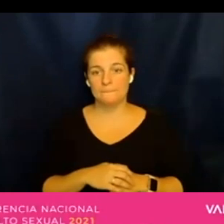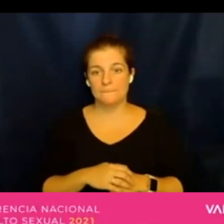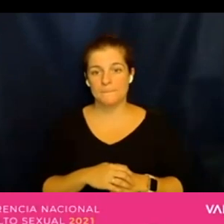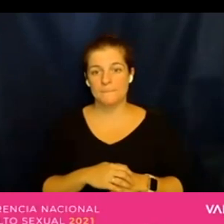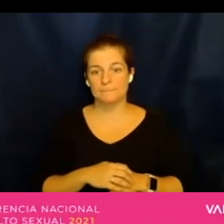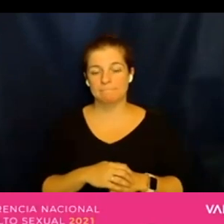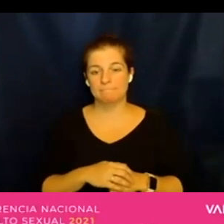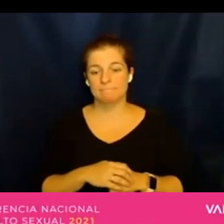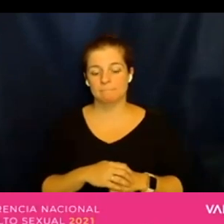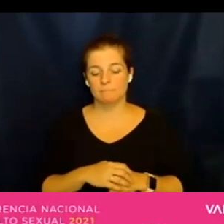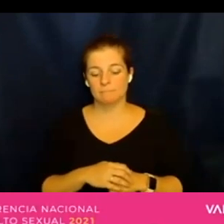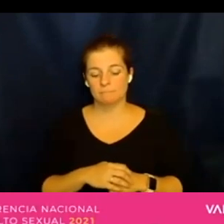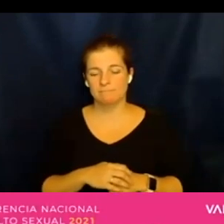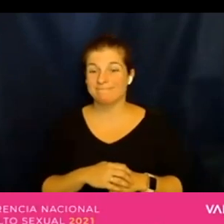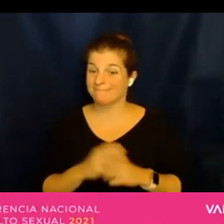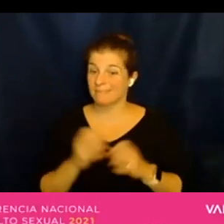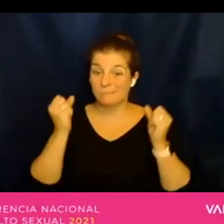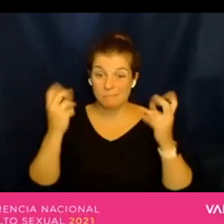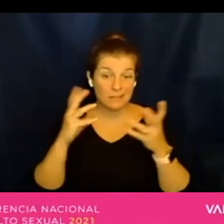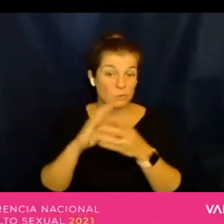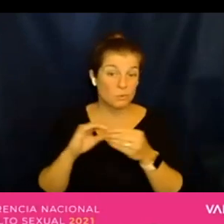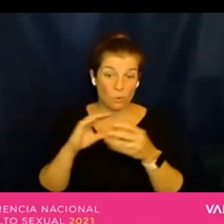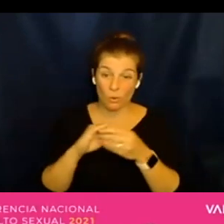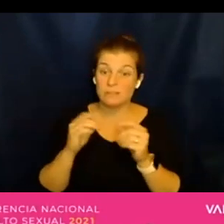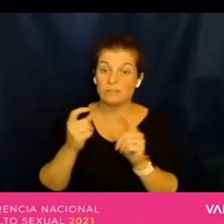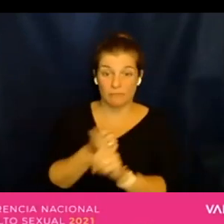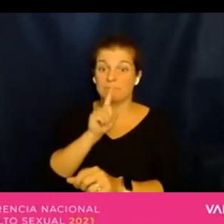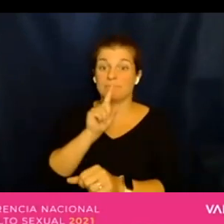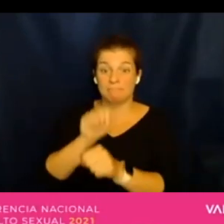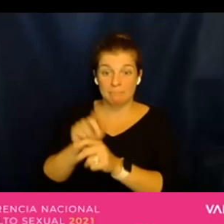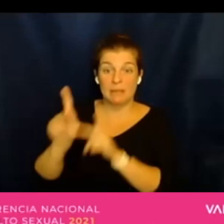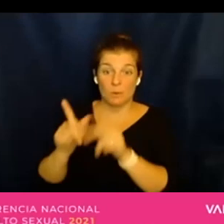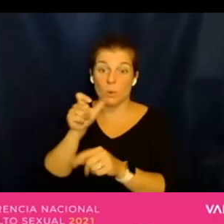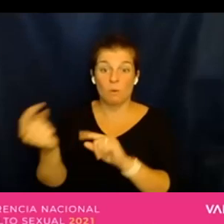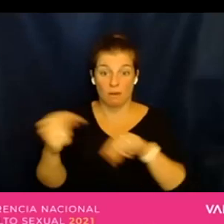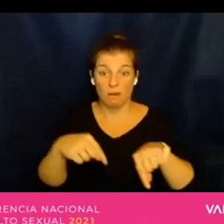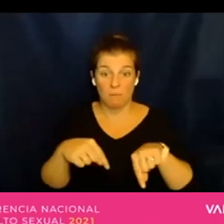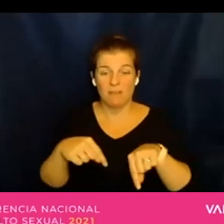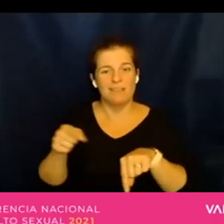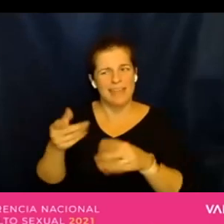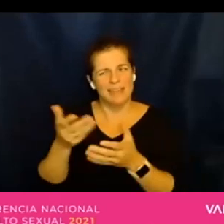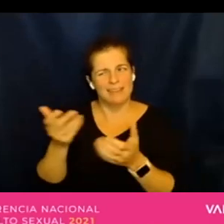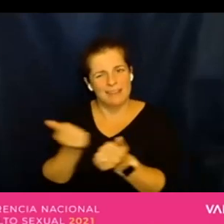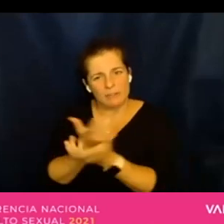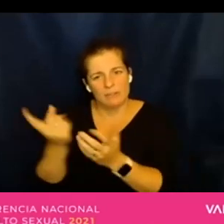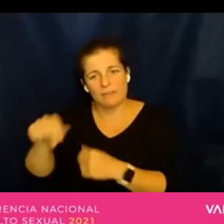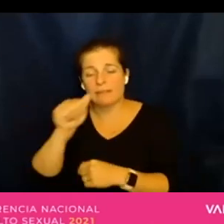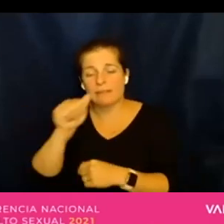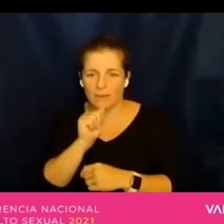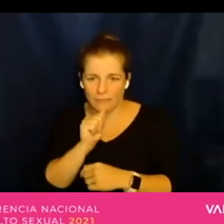Many first-hand stories, many first-hand accounts of what some of these immigrants have suffered. We have seen